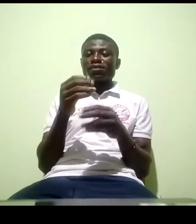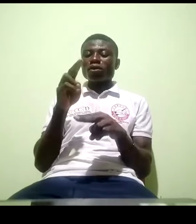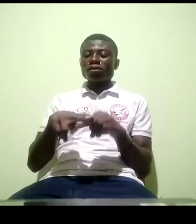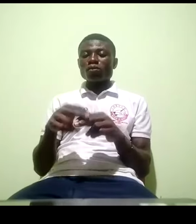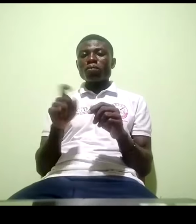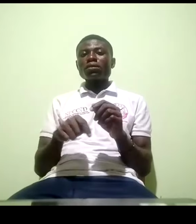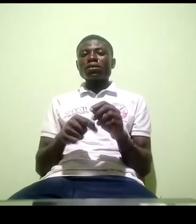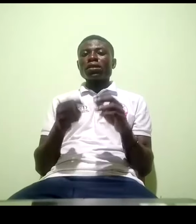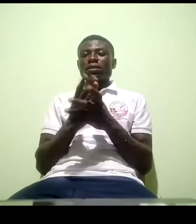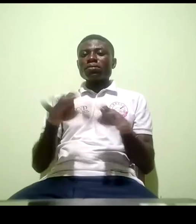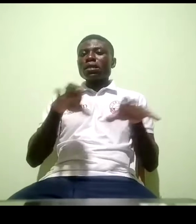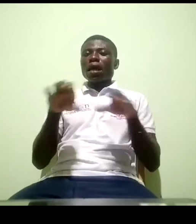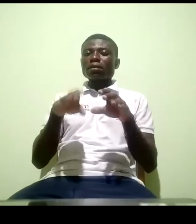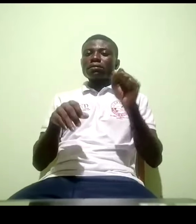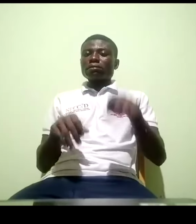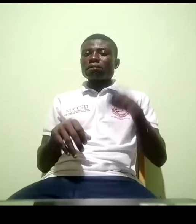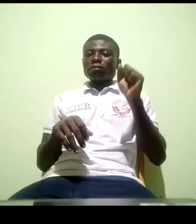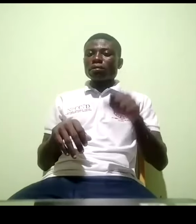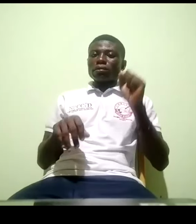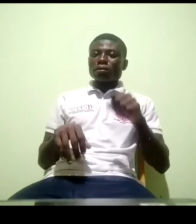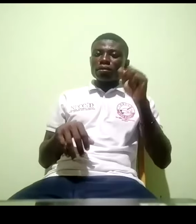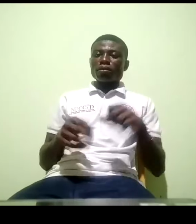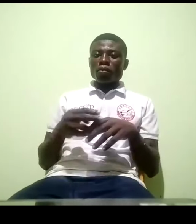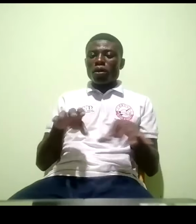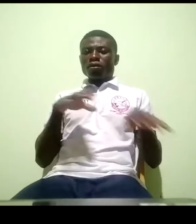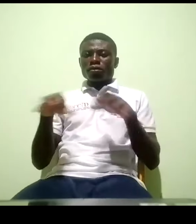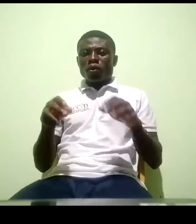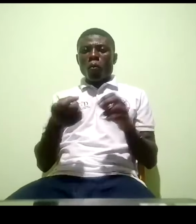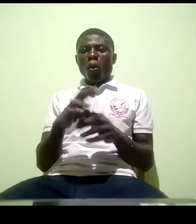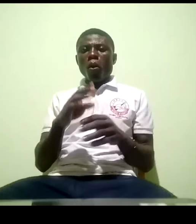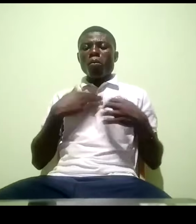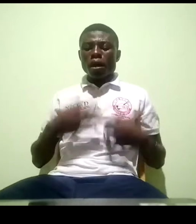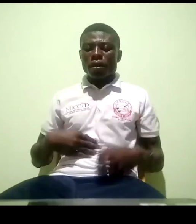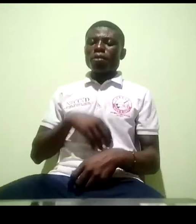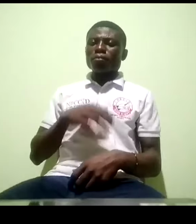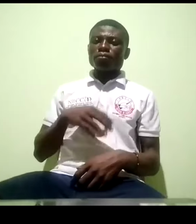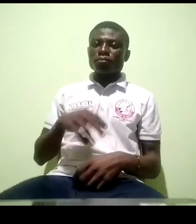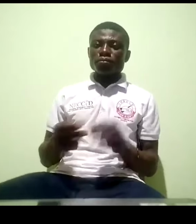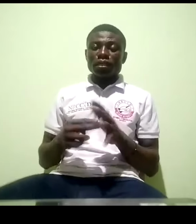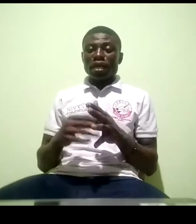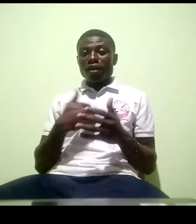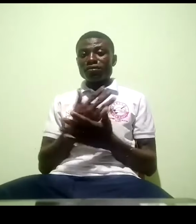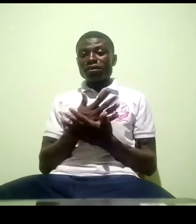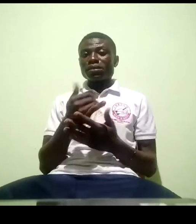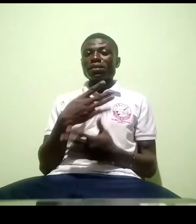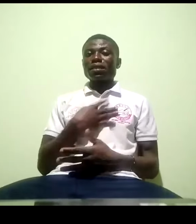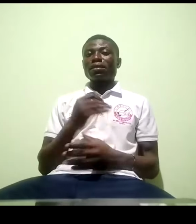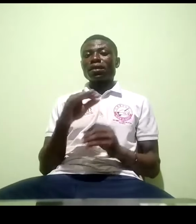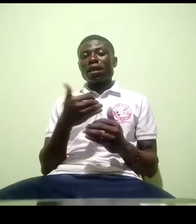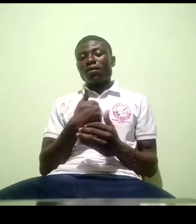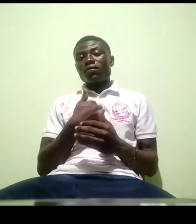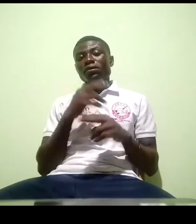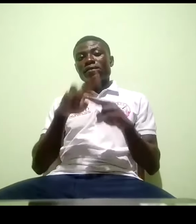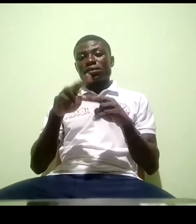this, or fidgeting their body somewhere. So if we can have their sitting arrangement, which